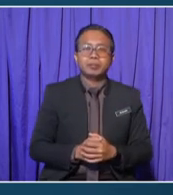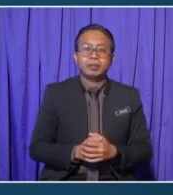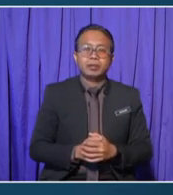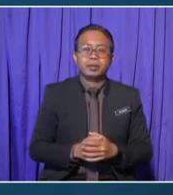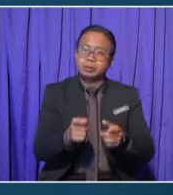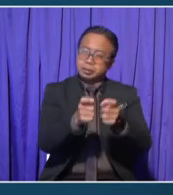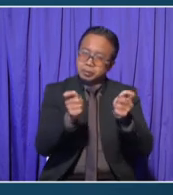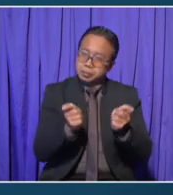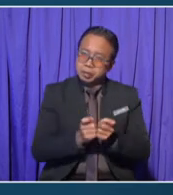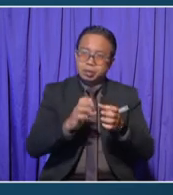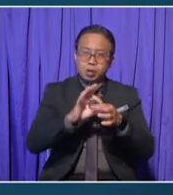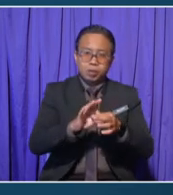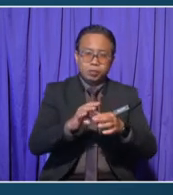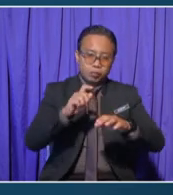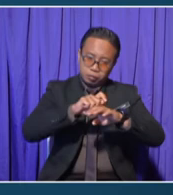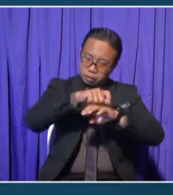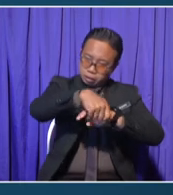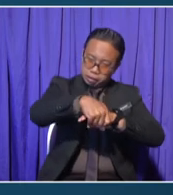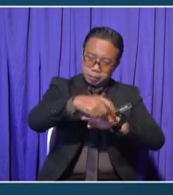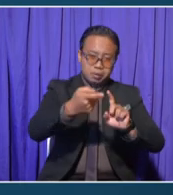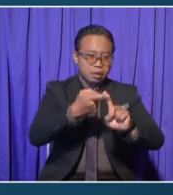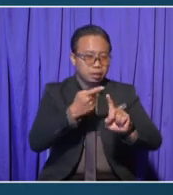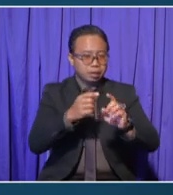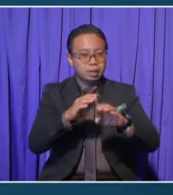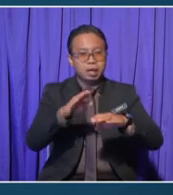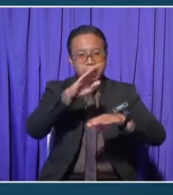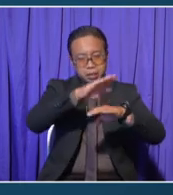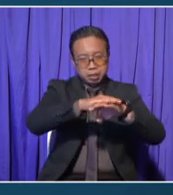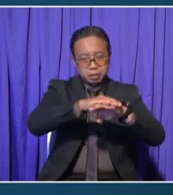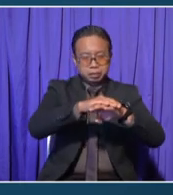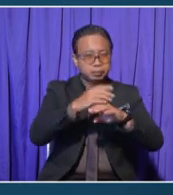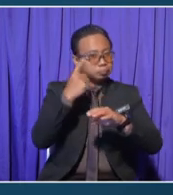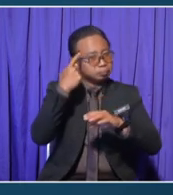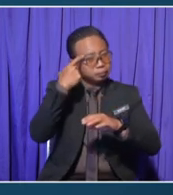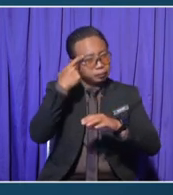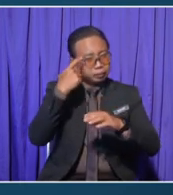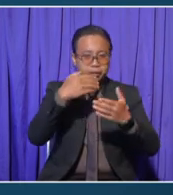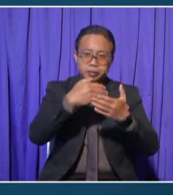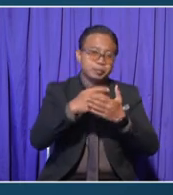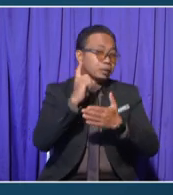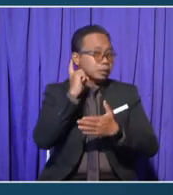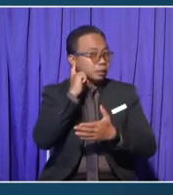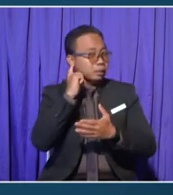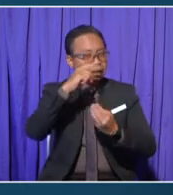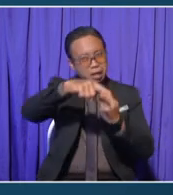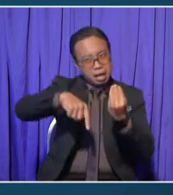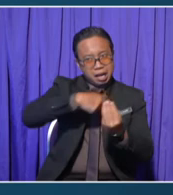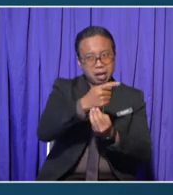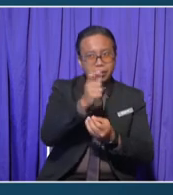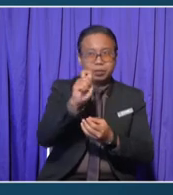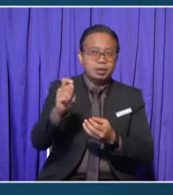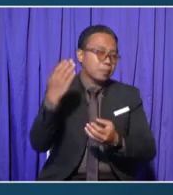Position a measuring tip from above the eyebrows and ears and around the